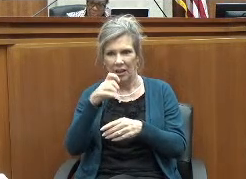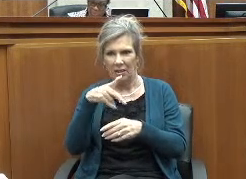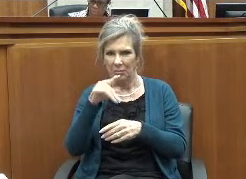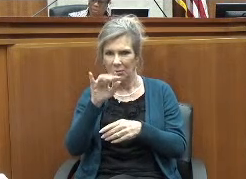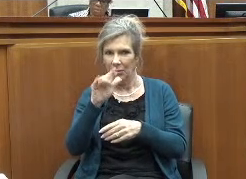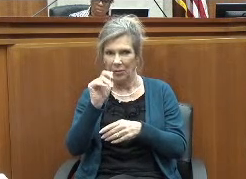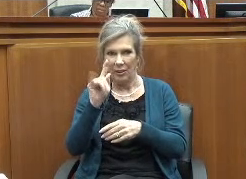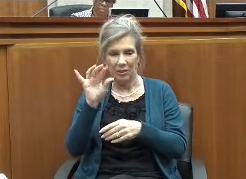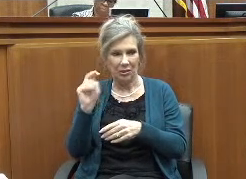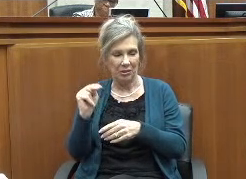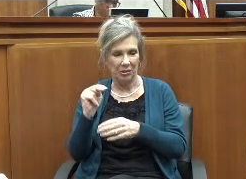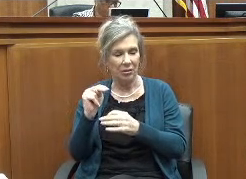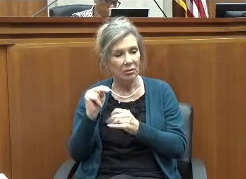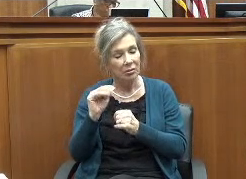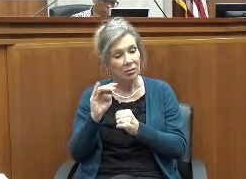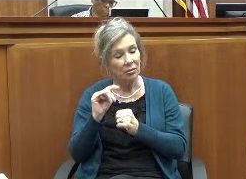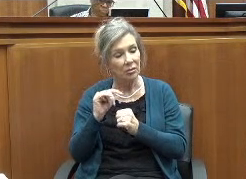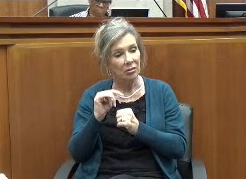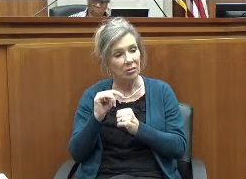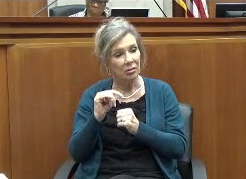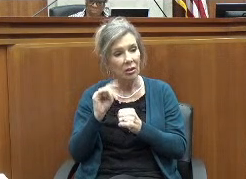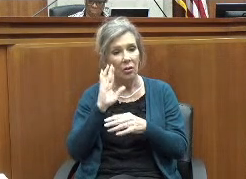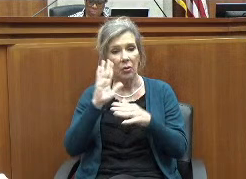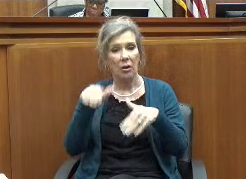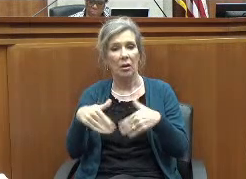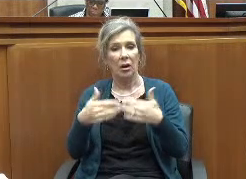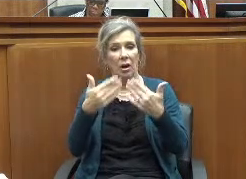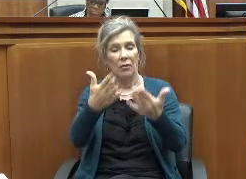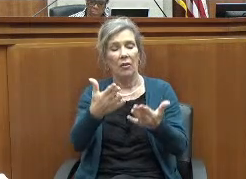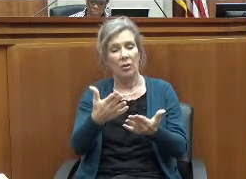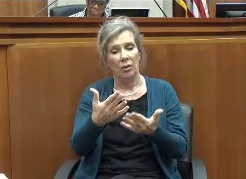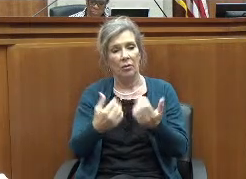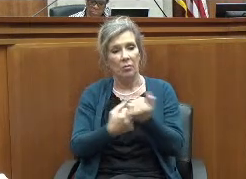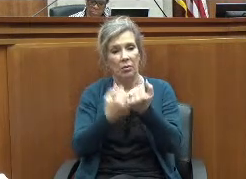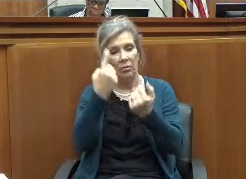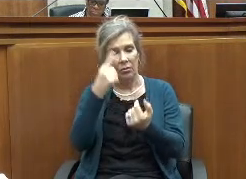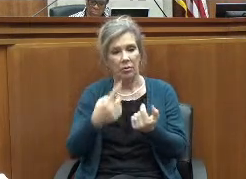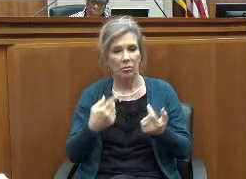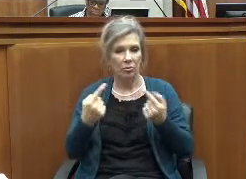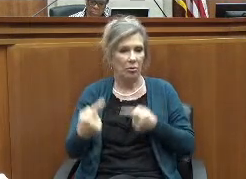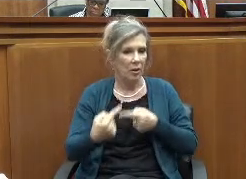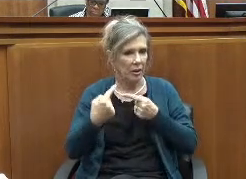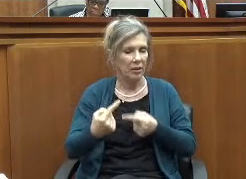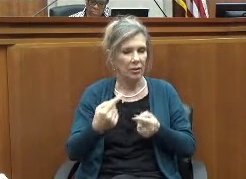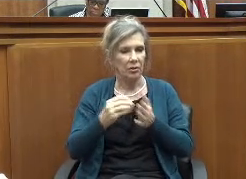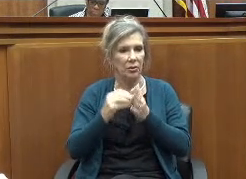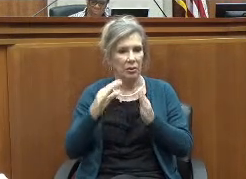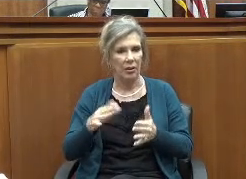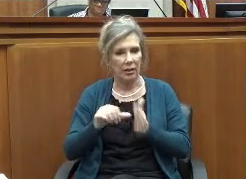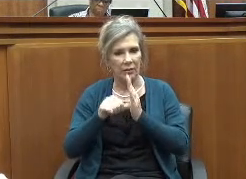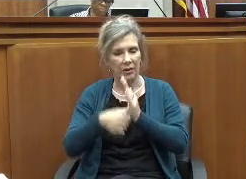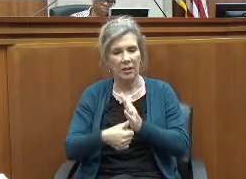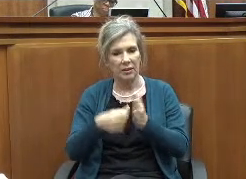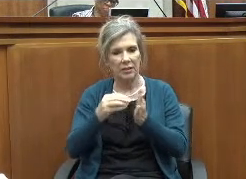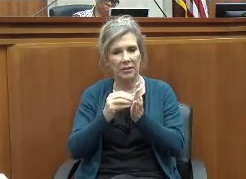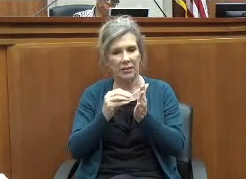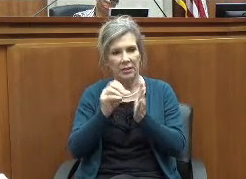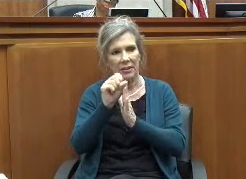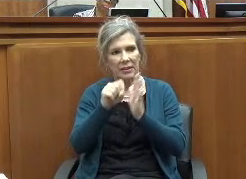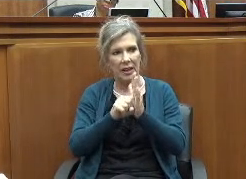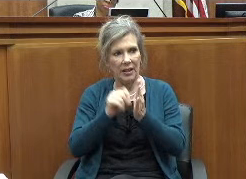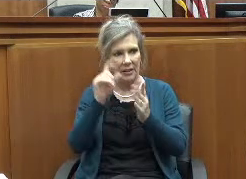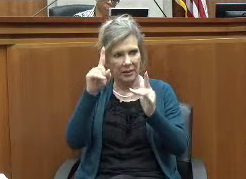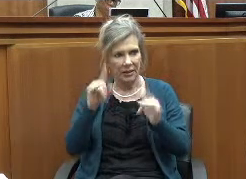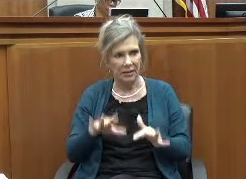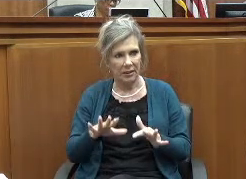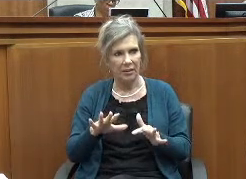for remediation and intervention for struggling students and a time to reemphasize the importance of state testing. Throughout the school year, students will